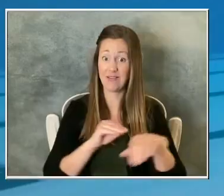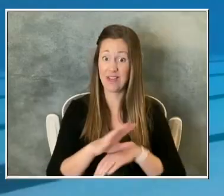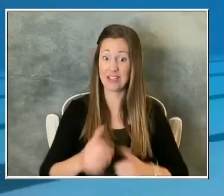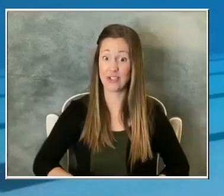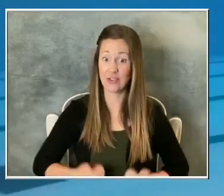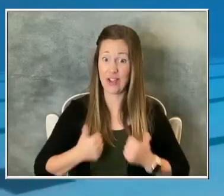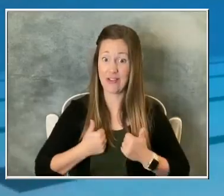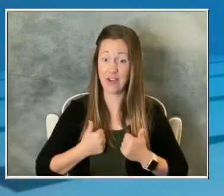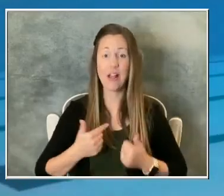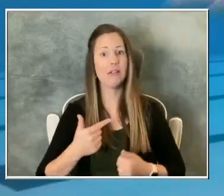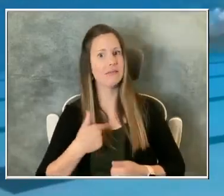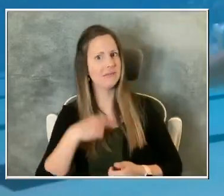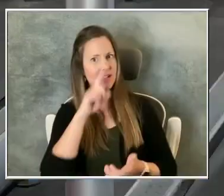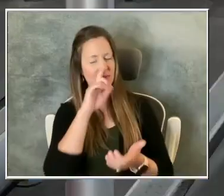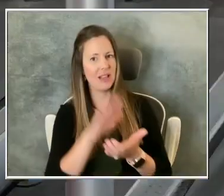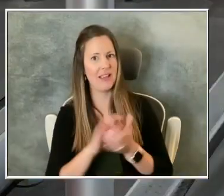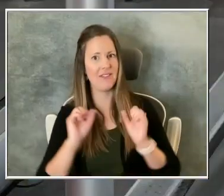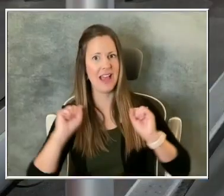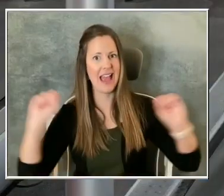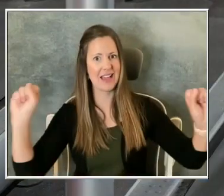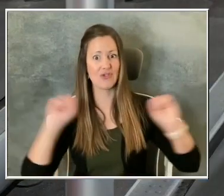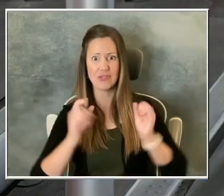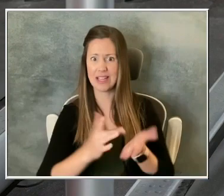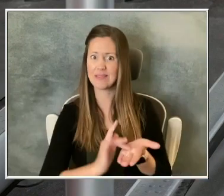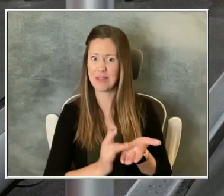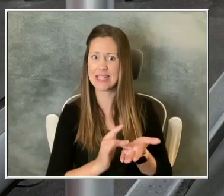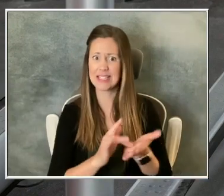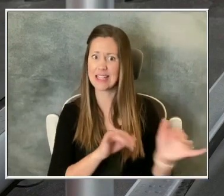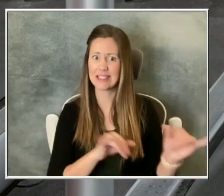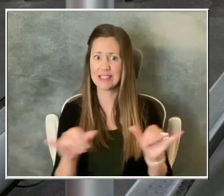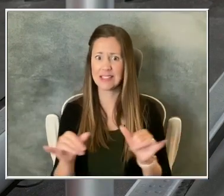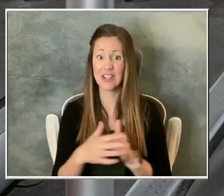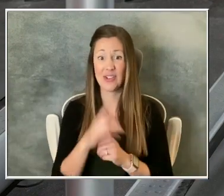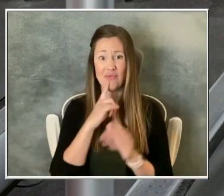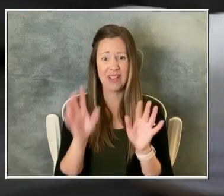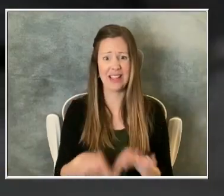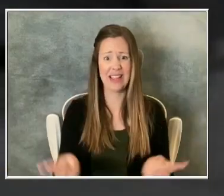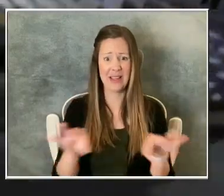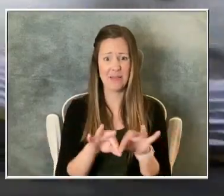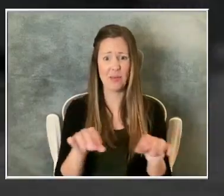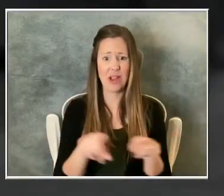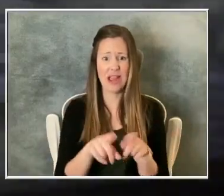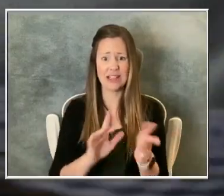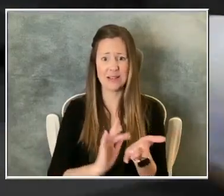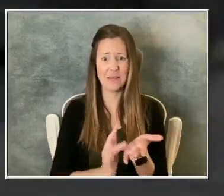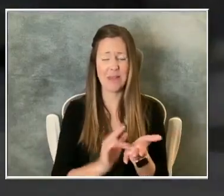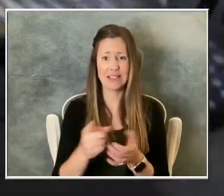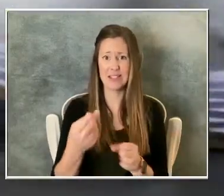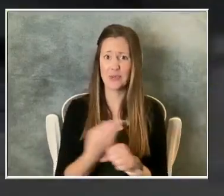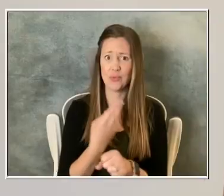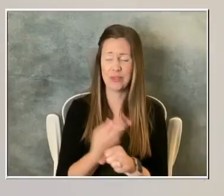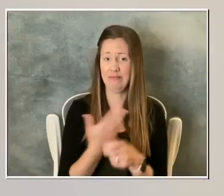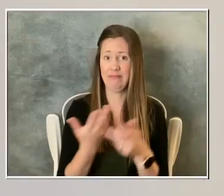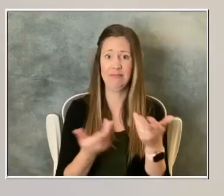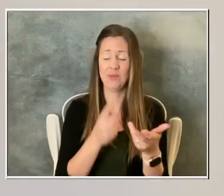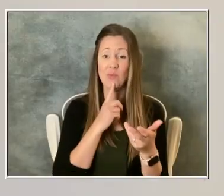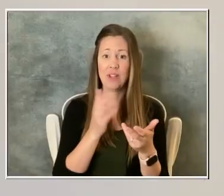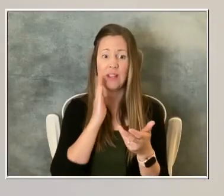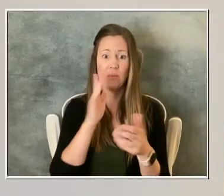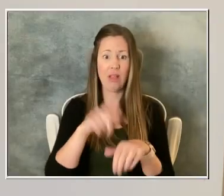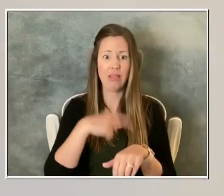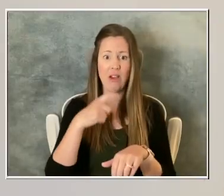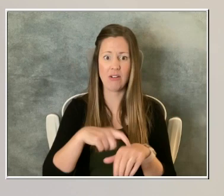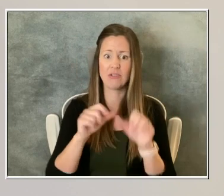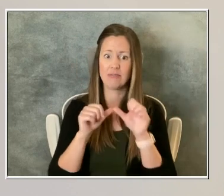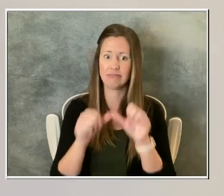believer that exercise is medicine. It's just as important as the medications that you're taking, because it'll really give you those long-term effects. It's really an